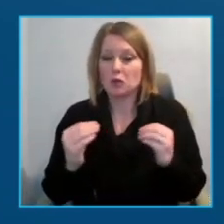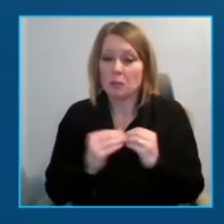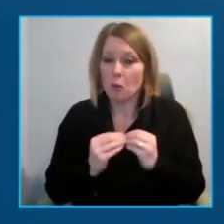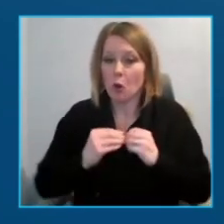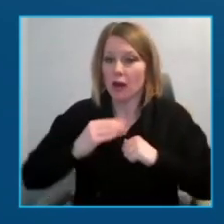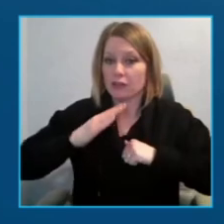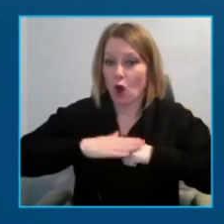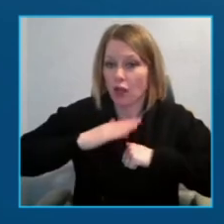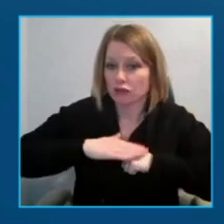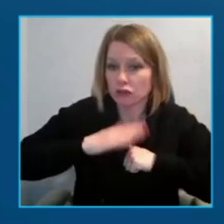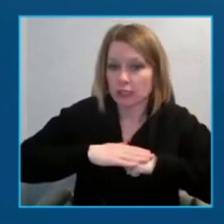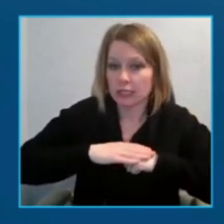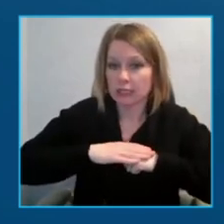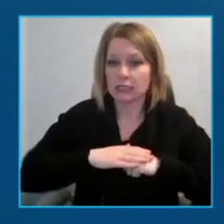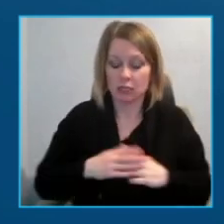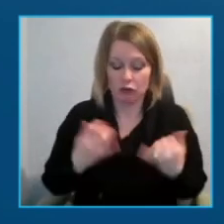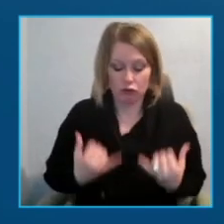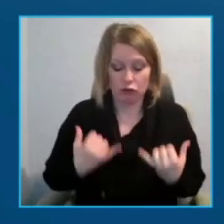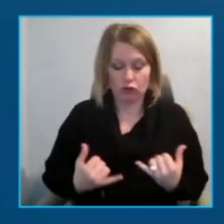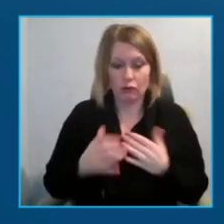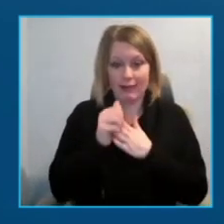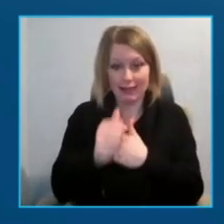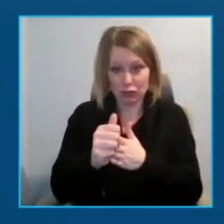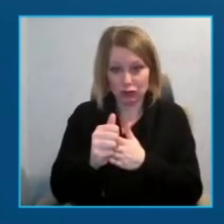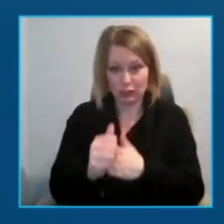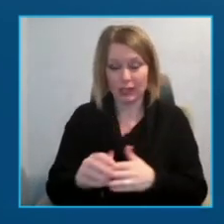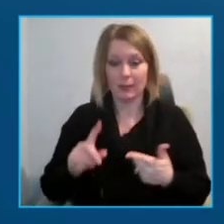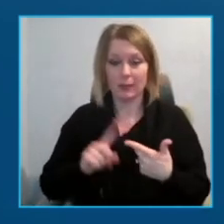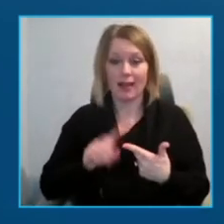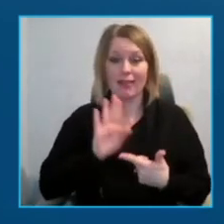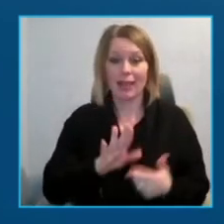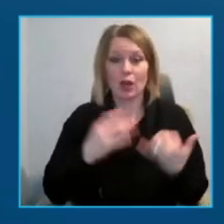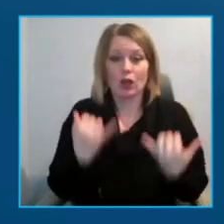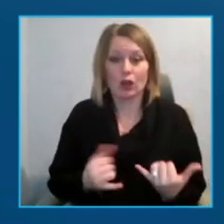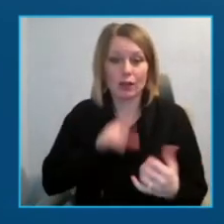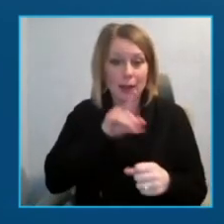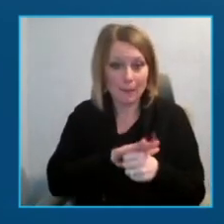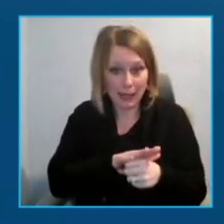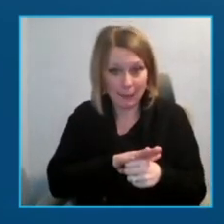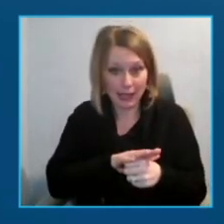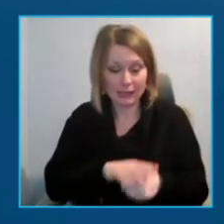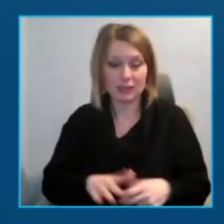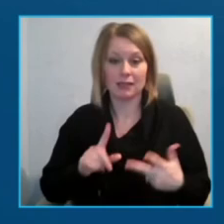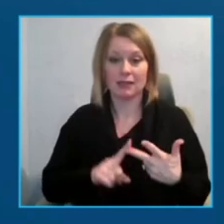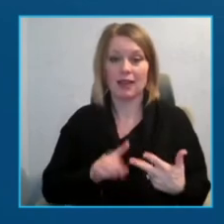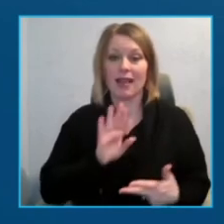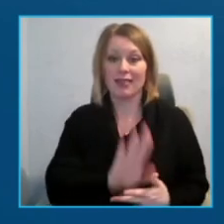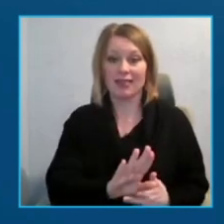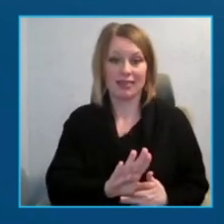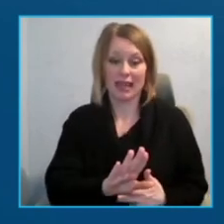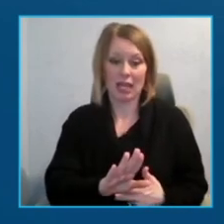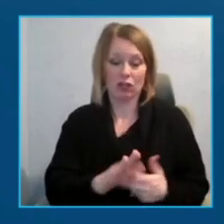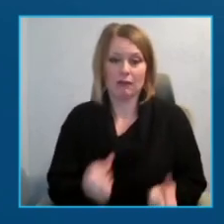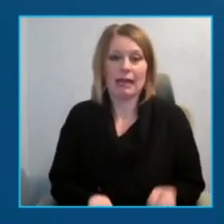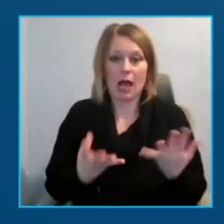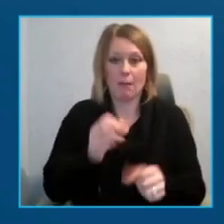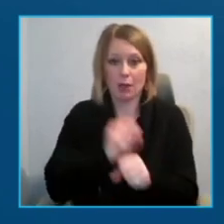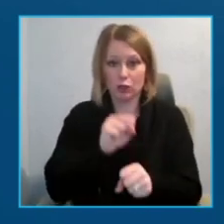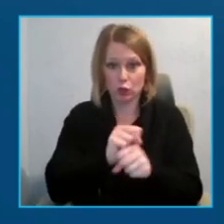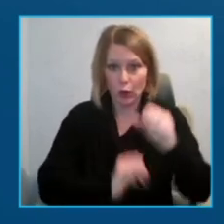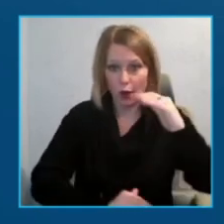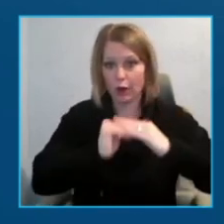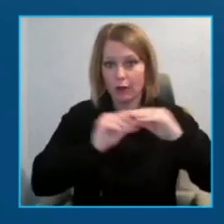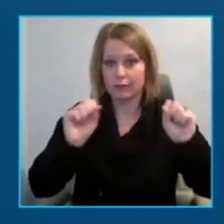at current leadership and what their current commitment is, and what their demonstrated capacity and desire is to